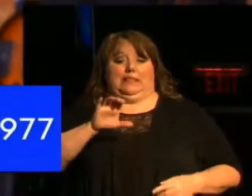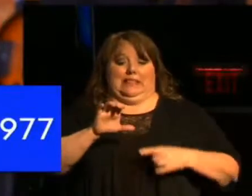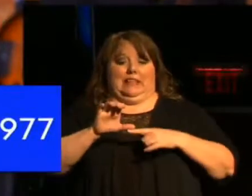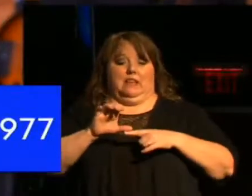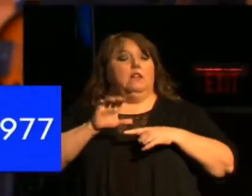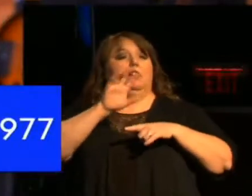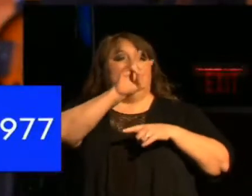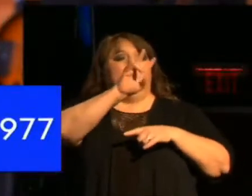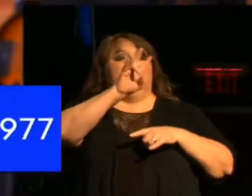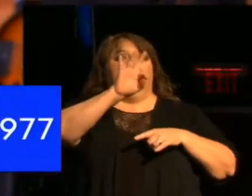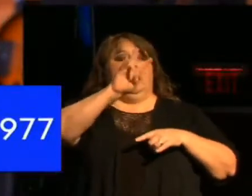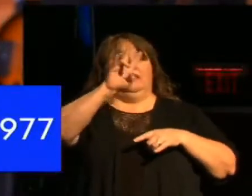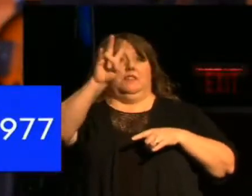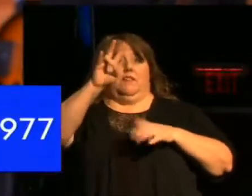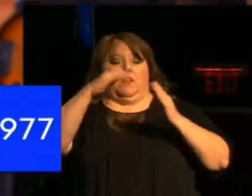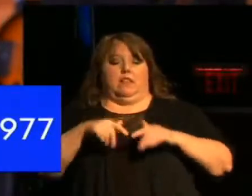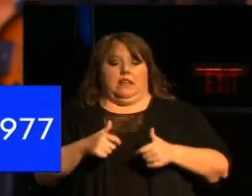know